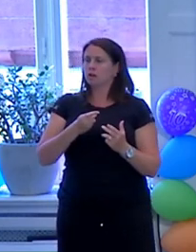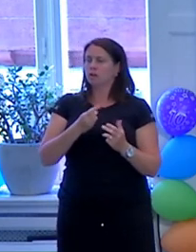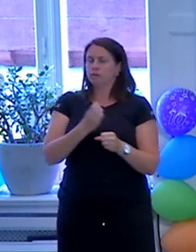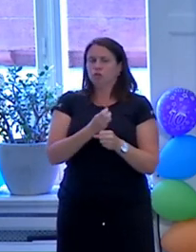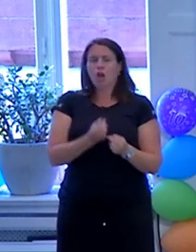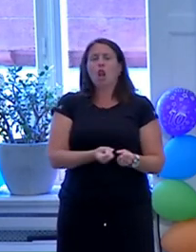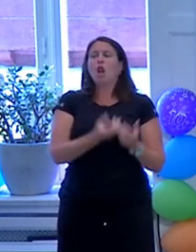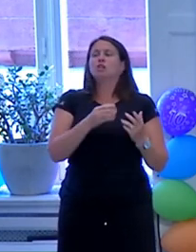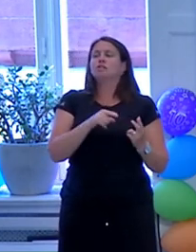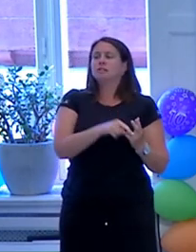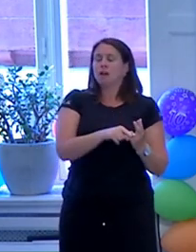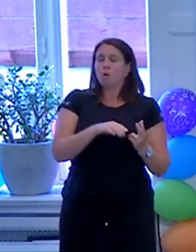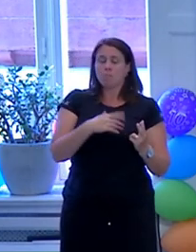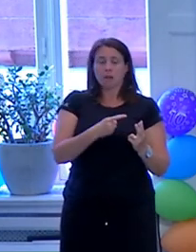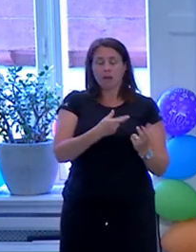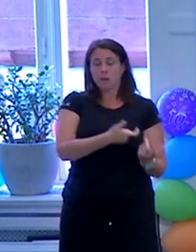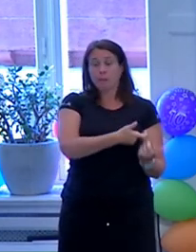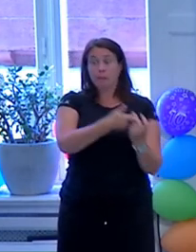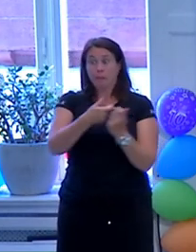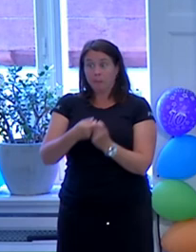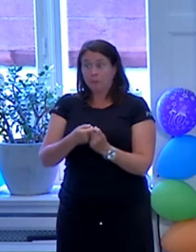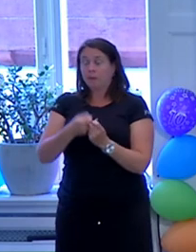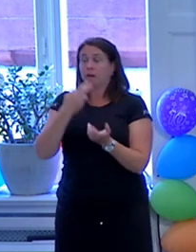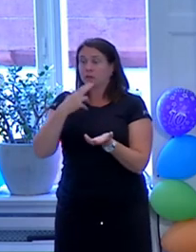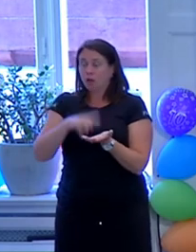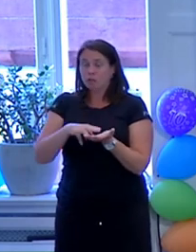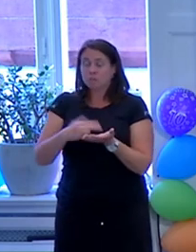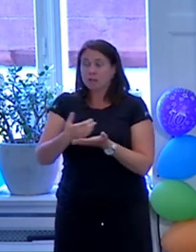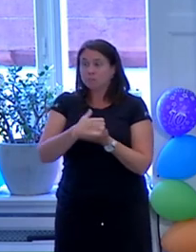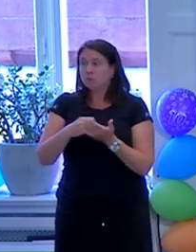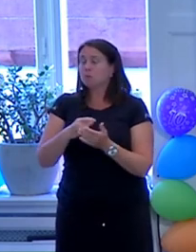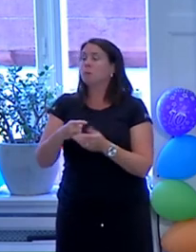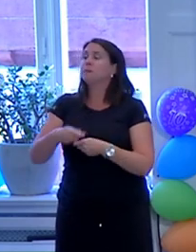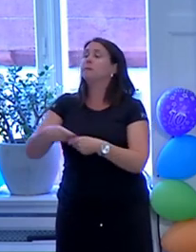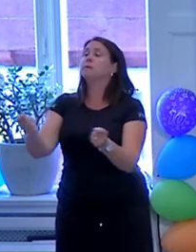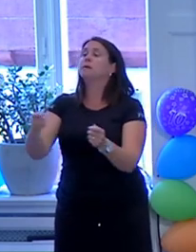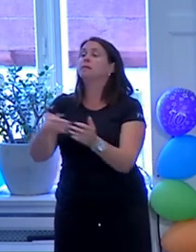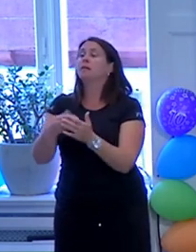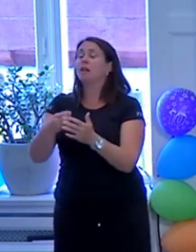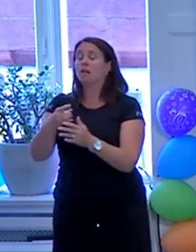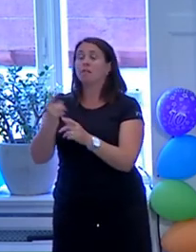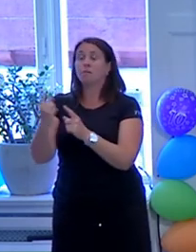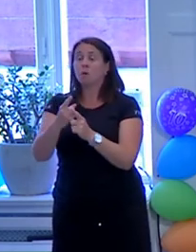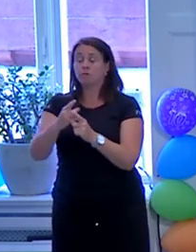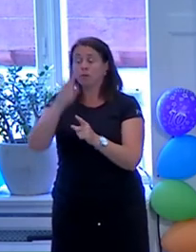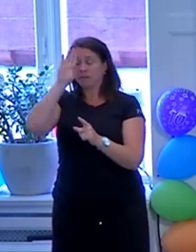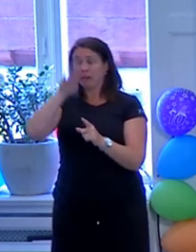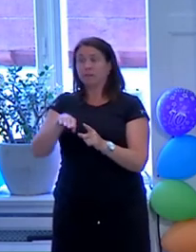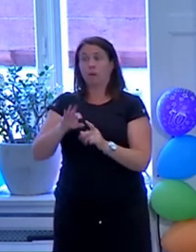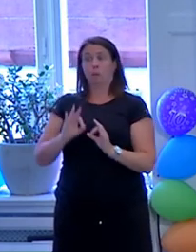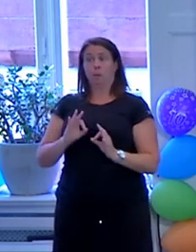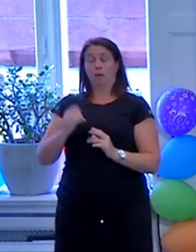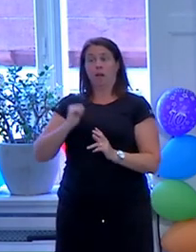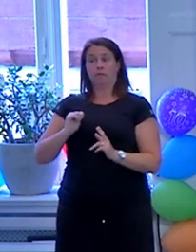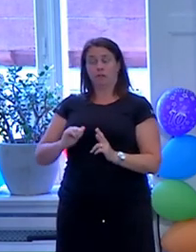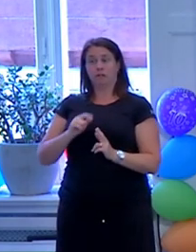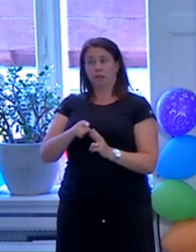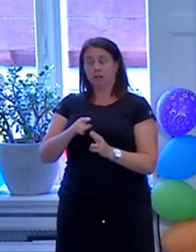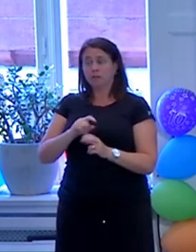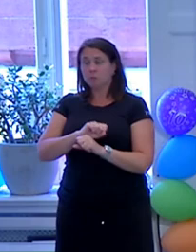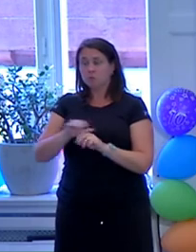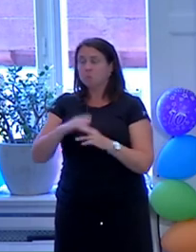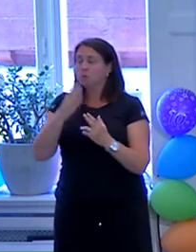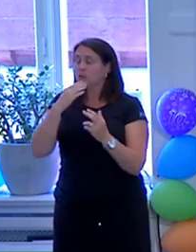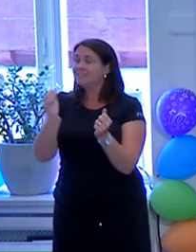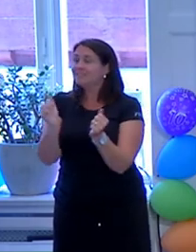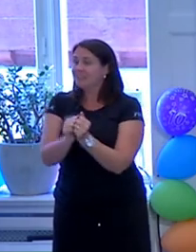that message to the public, then some of the discussions about consent and information governance and data feel a bit different, because